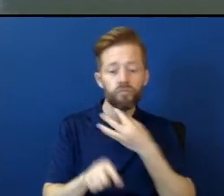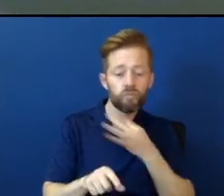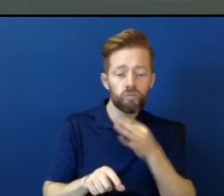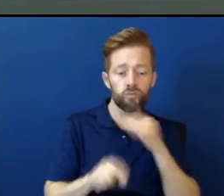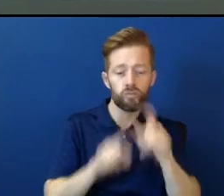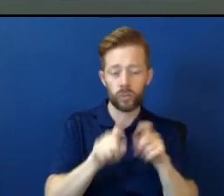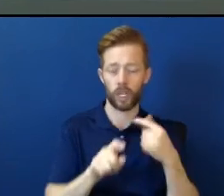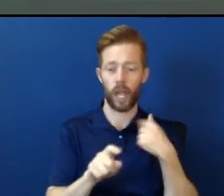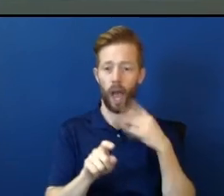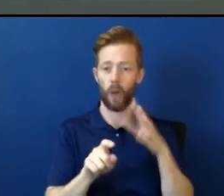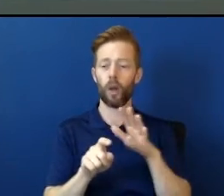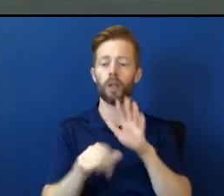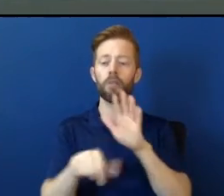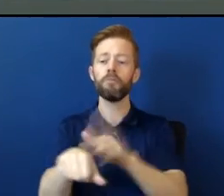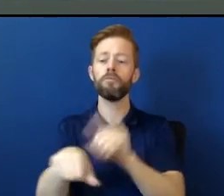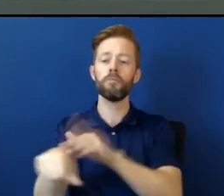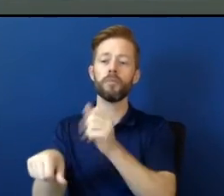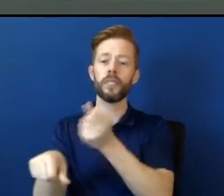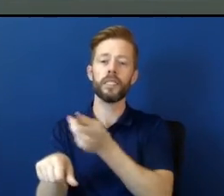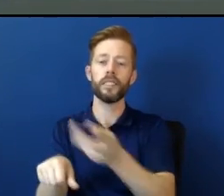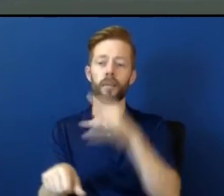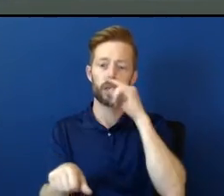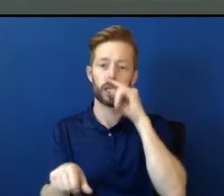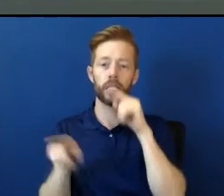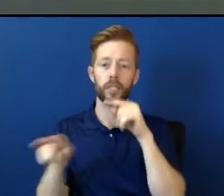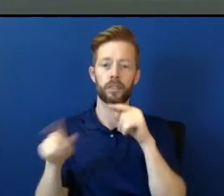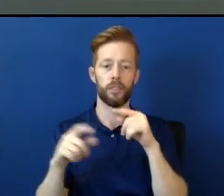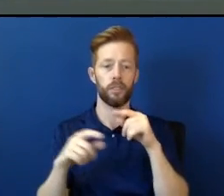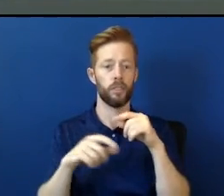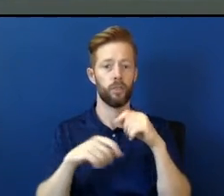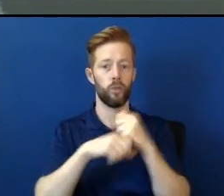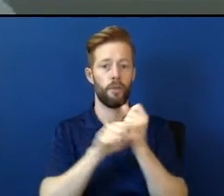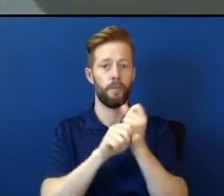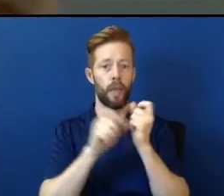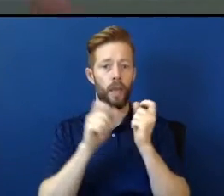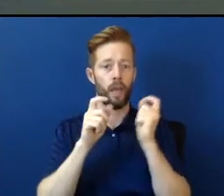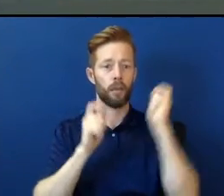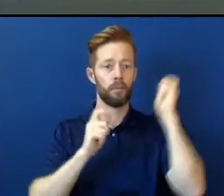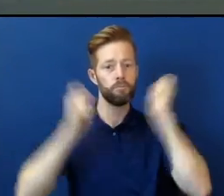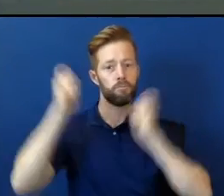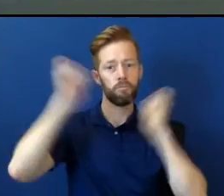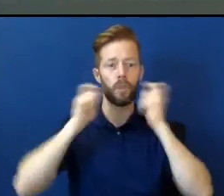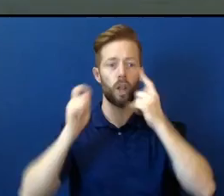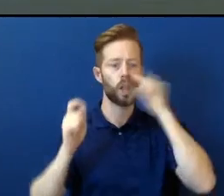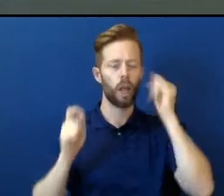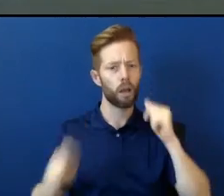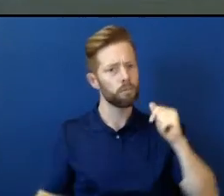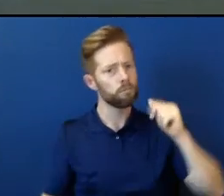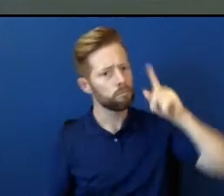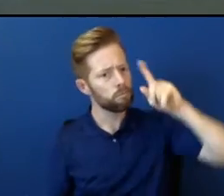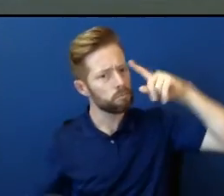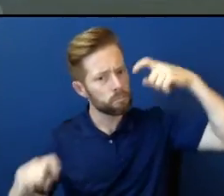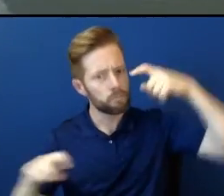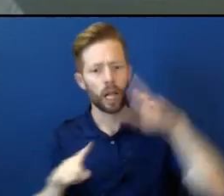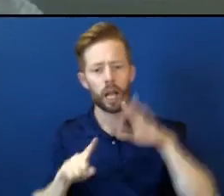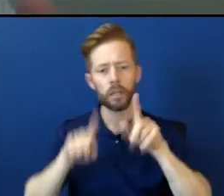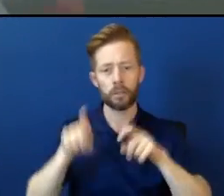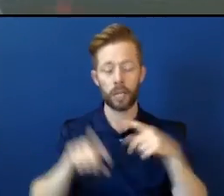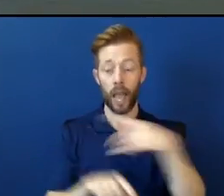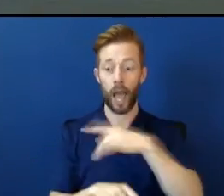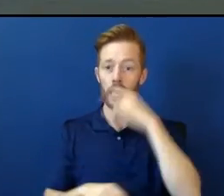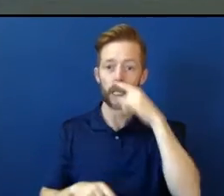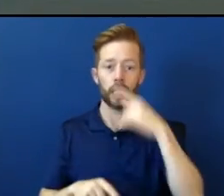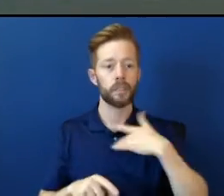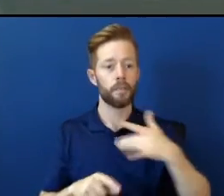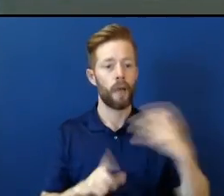up several kids and ask them to do facial expressions like they're inquiring. And they